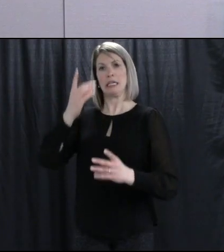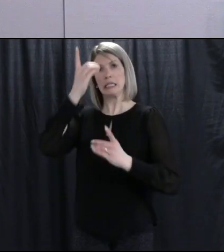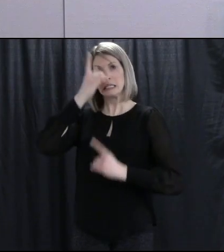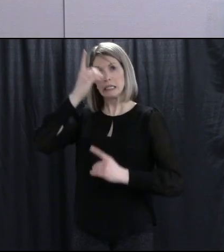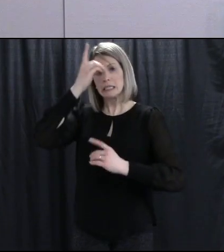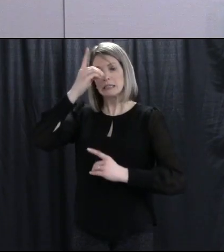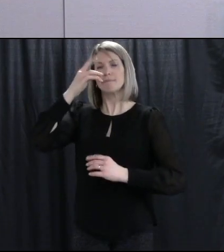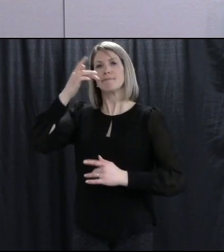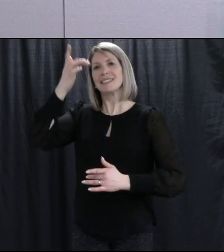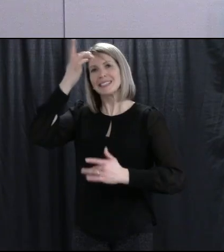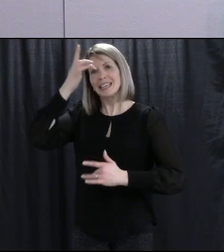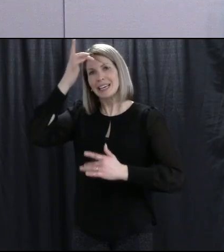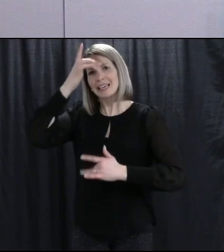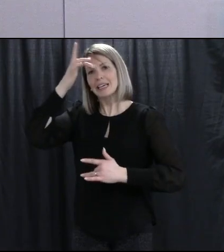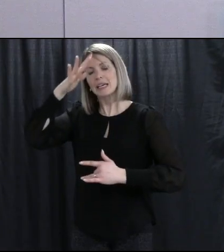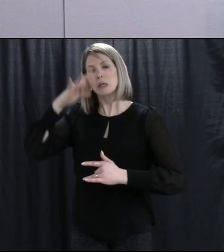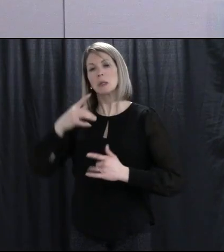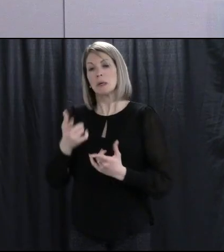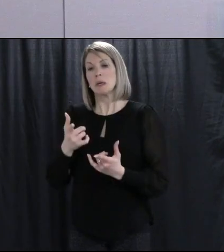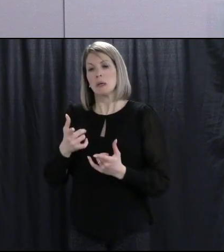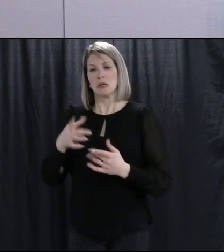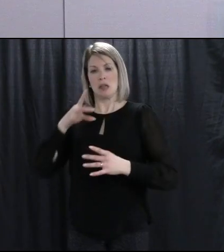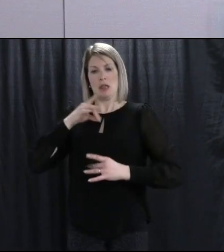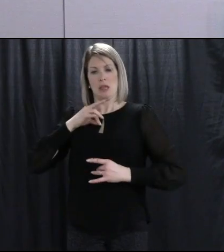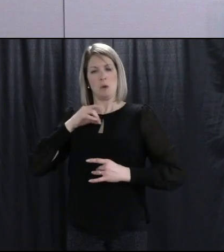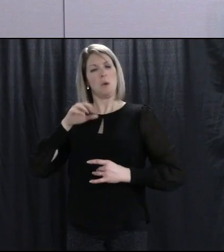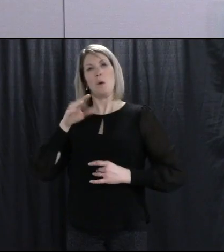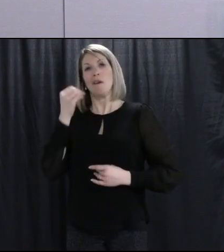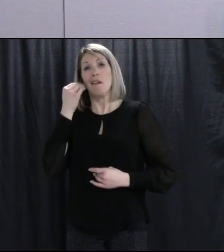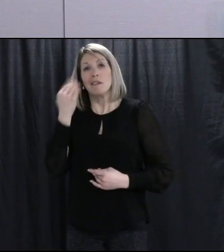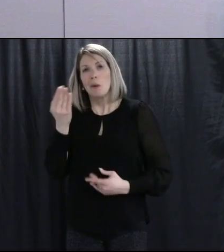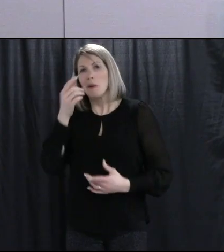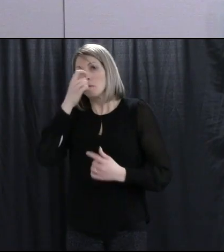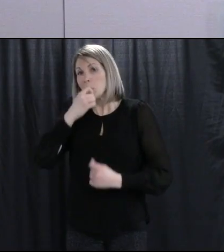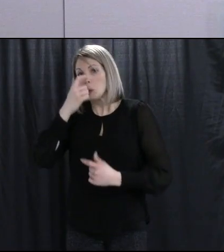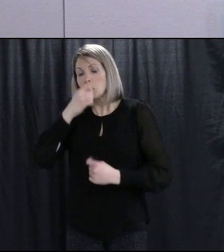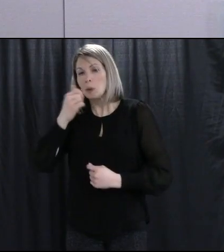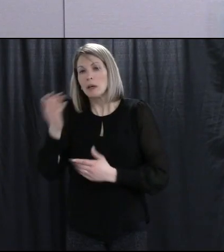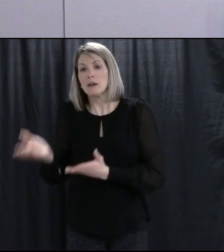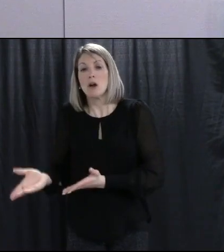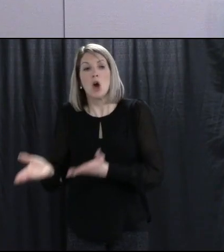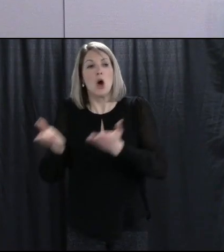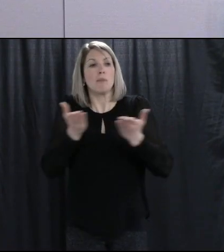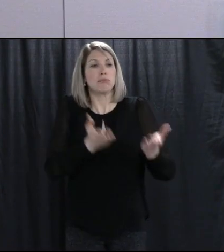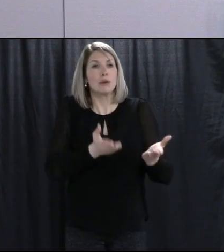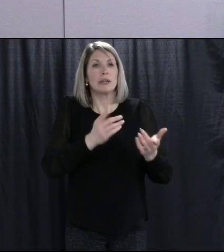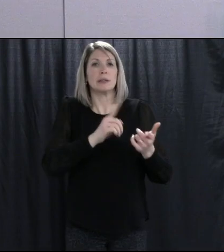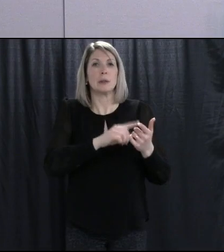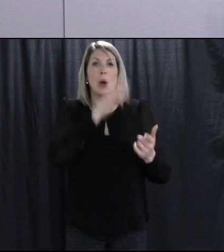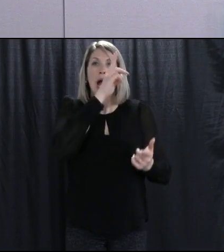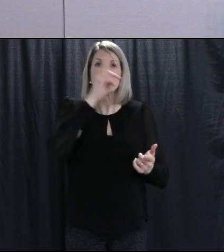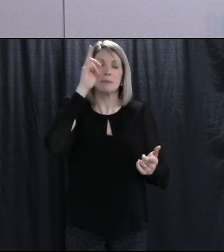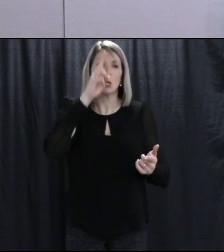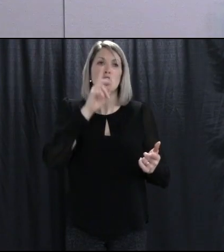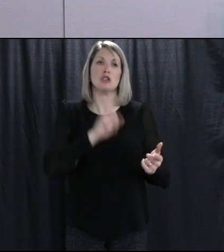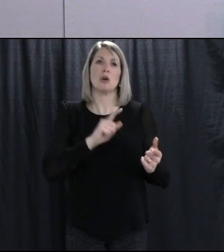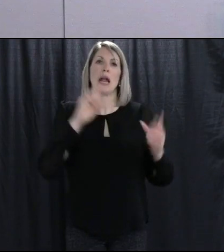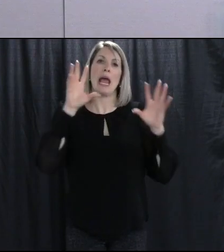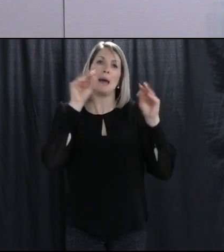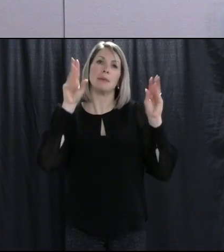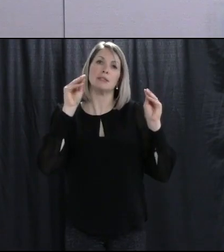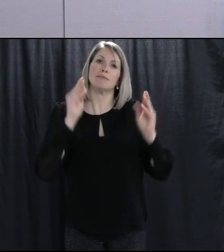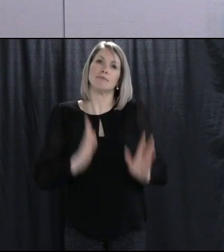terms to, do they call 811? We know 811 has a backup right now. If they do transport somebody who's experiencing symptoms, do they self-isolate